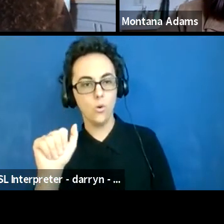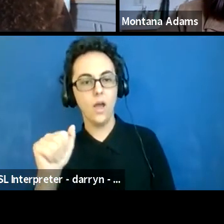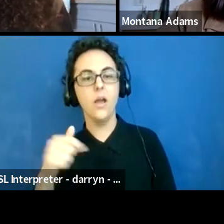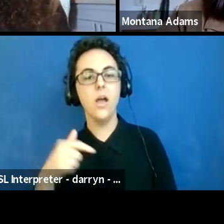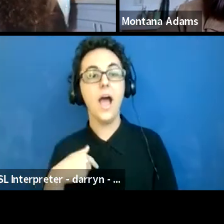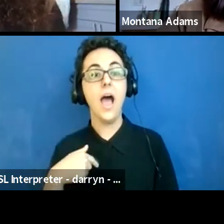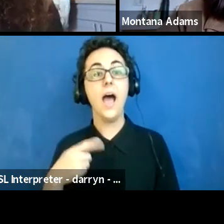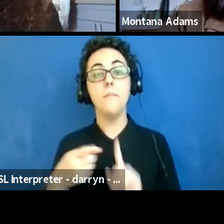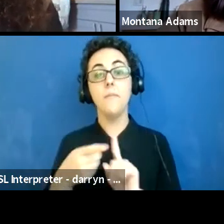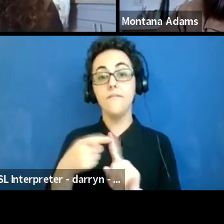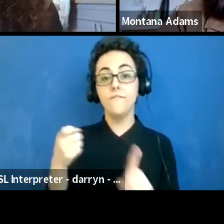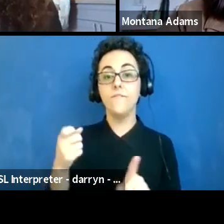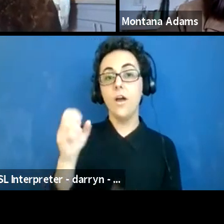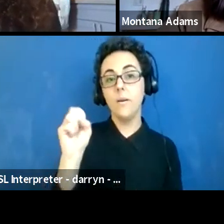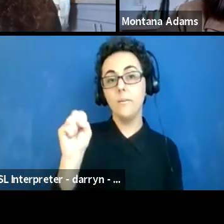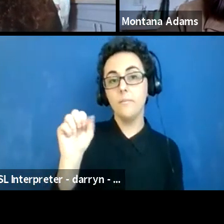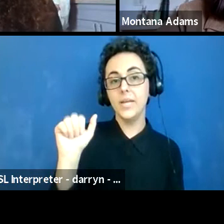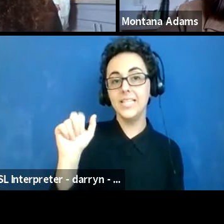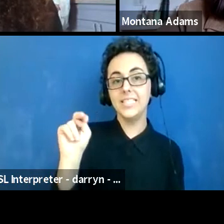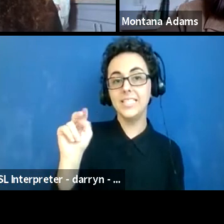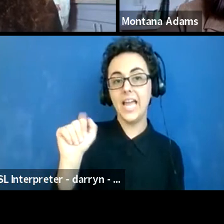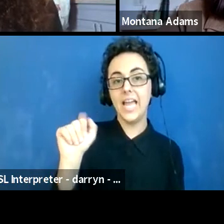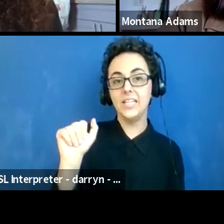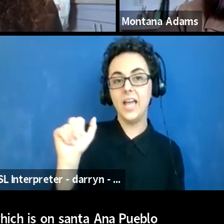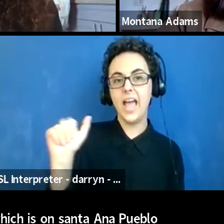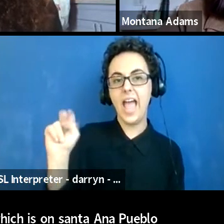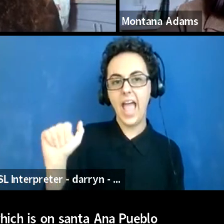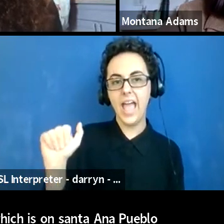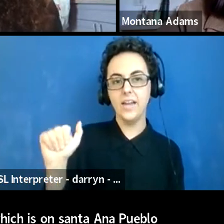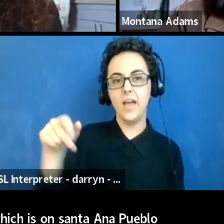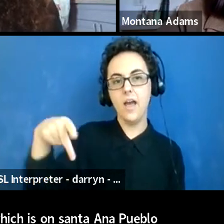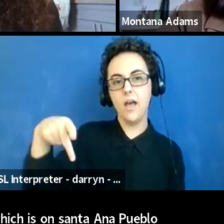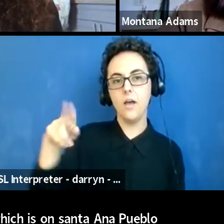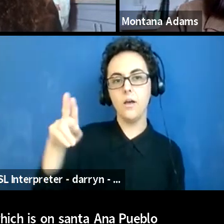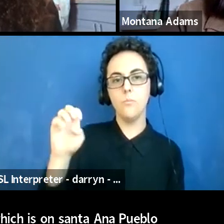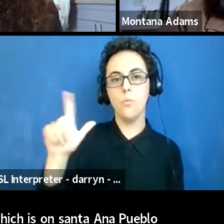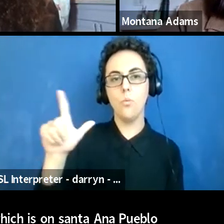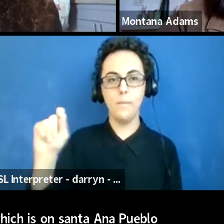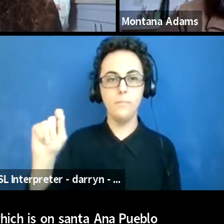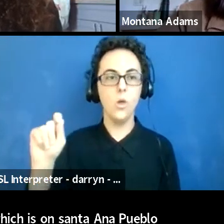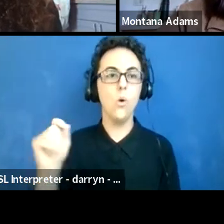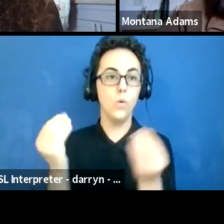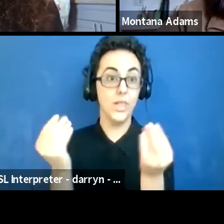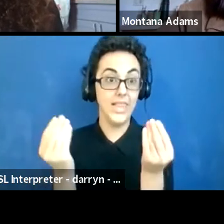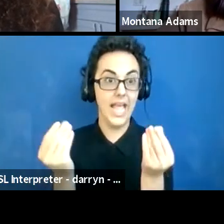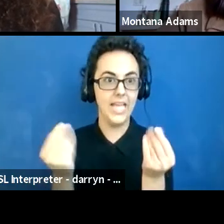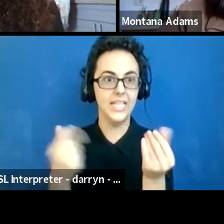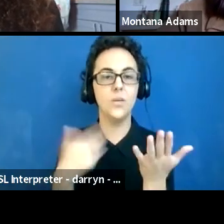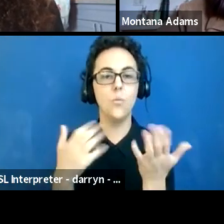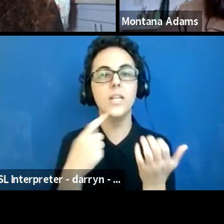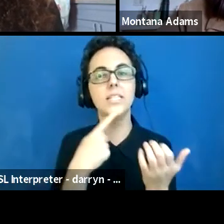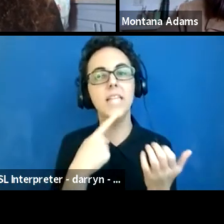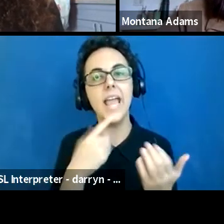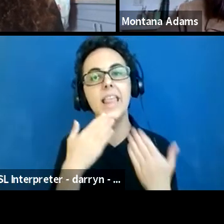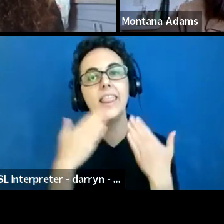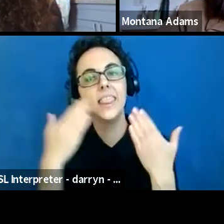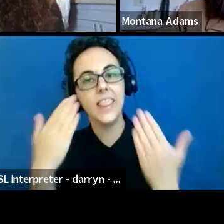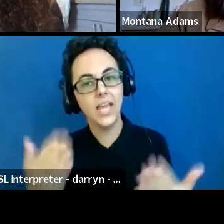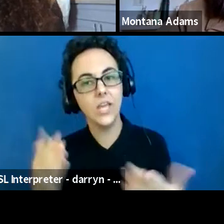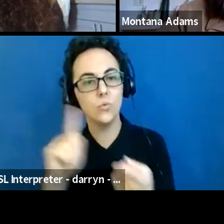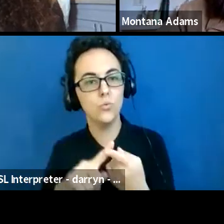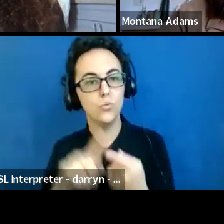Ana Pueblo lands. I want to say thank you to TCG for allowing me to be with all these